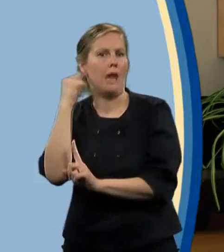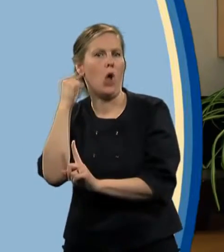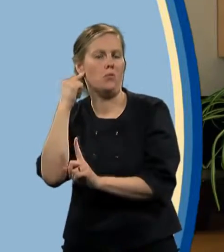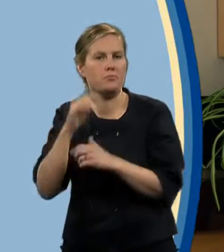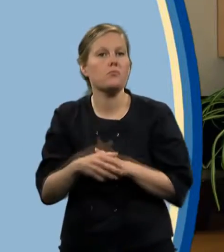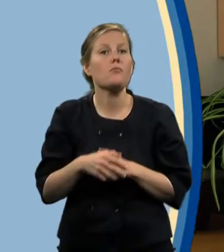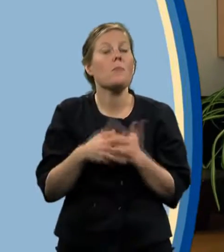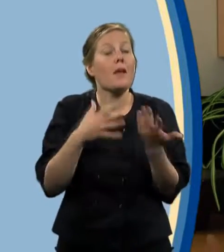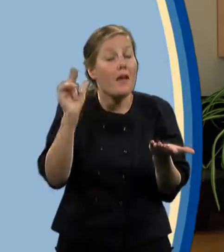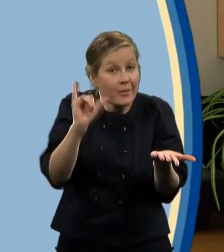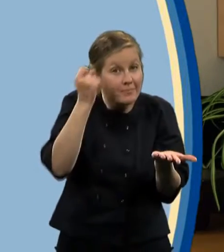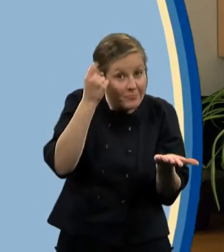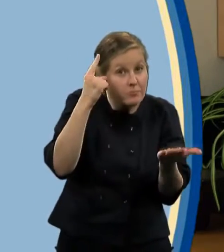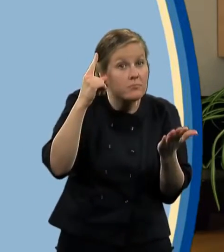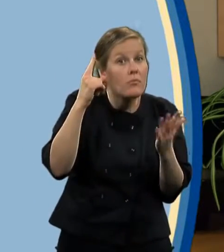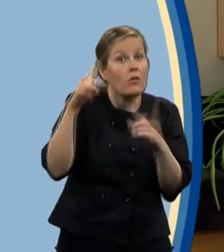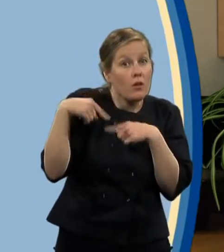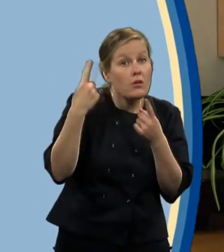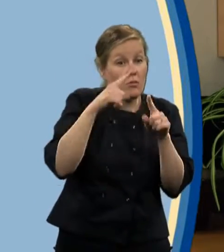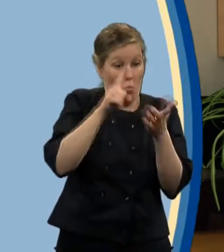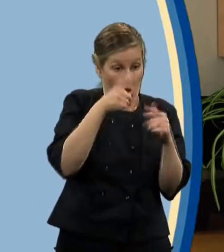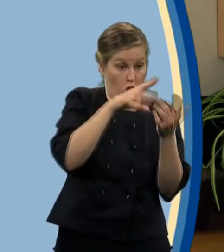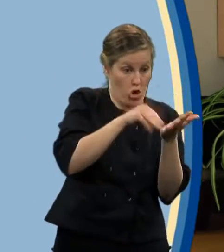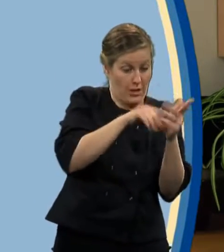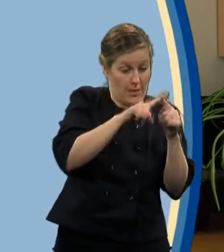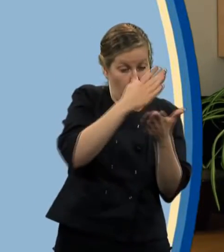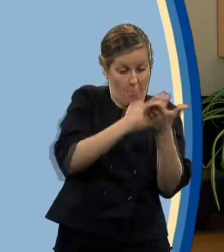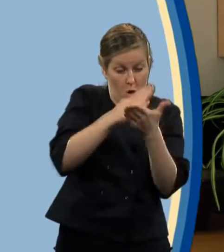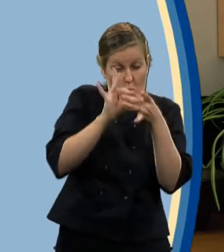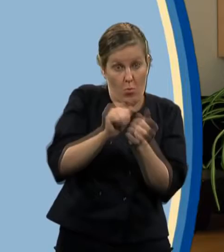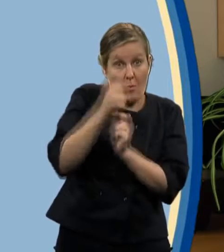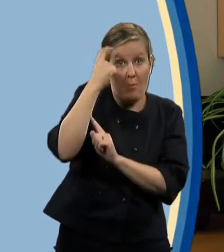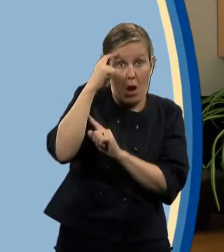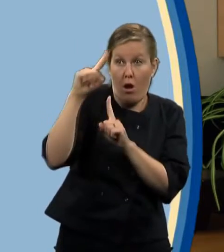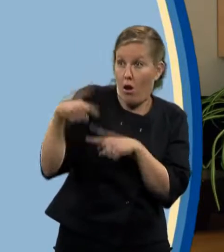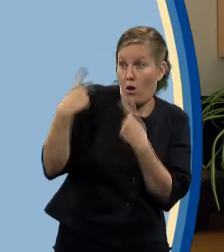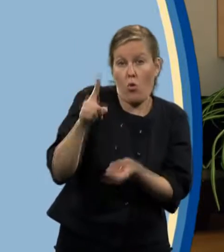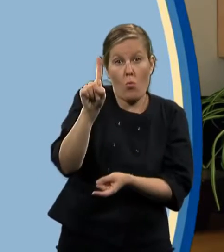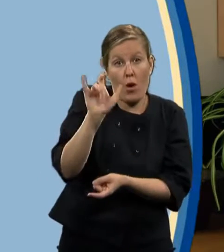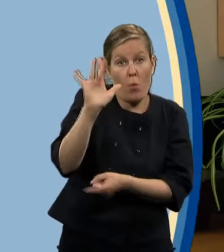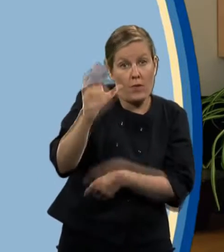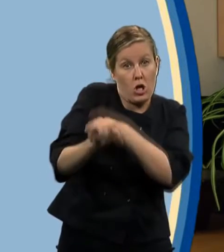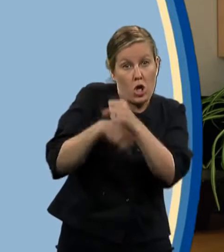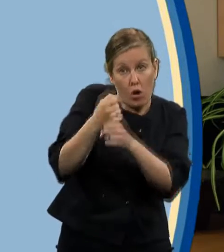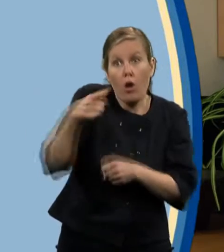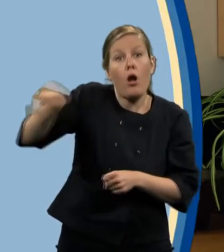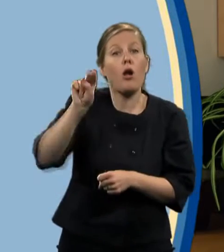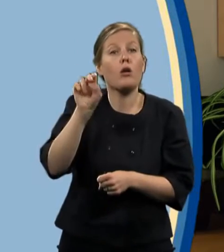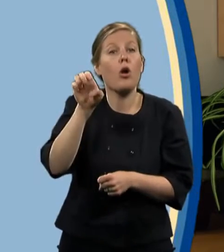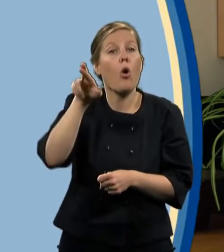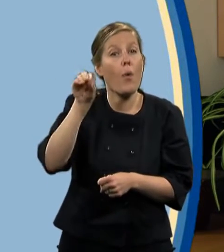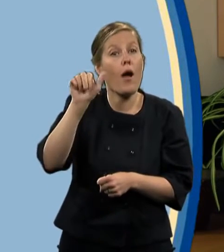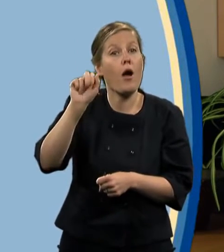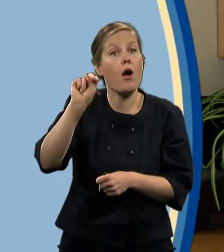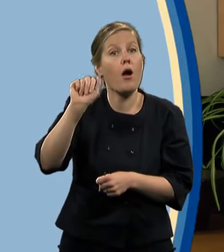we went to try to stack the deck against us. We went to the unique parts of the brain that for 125